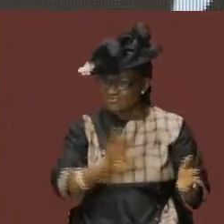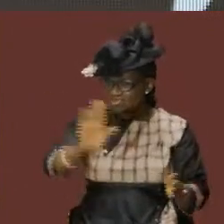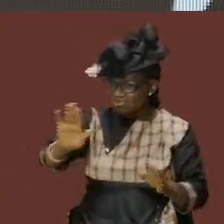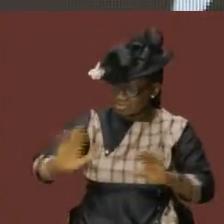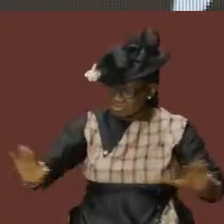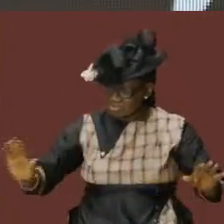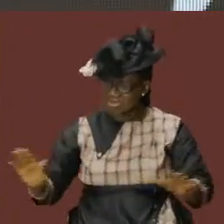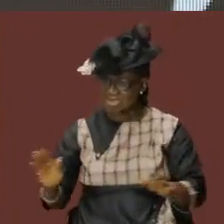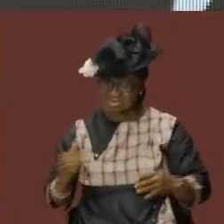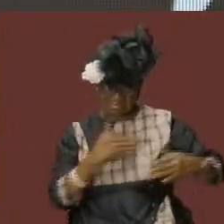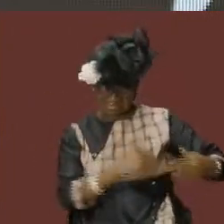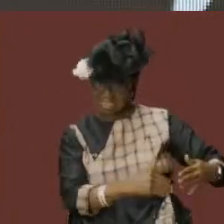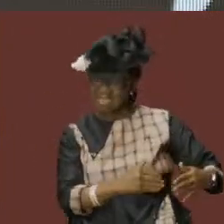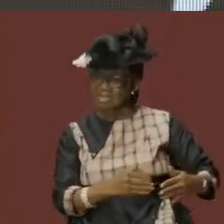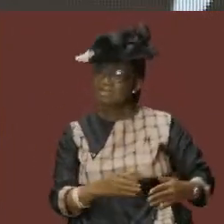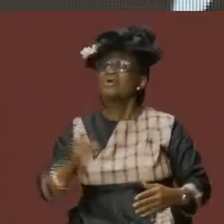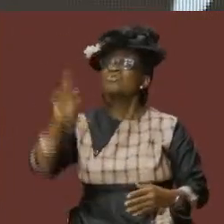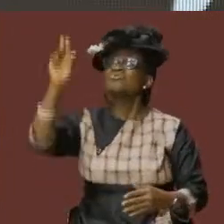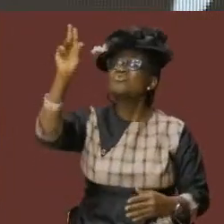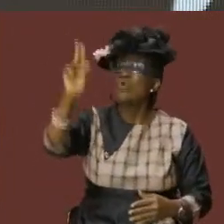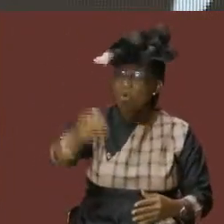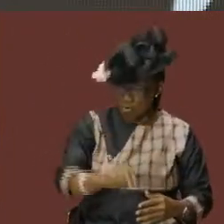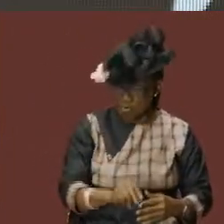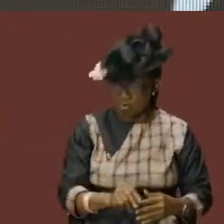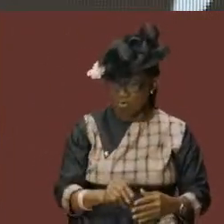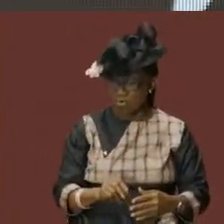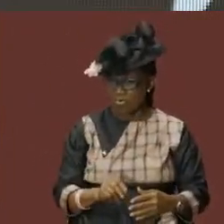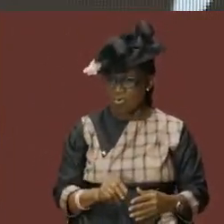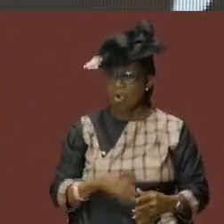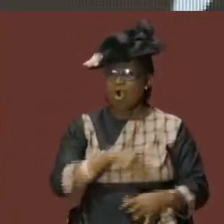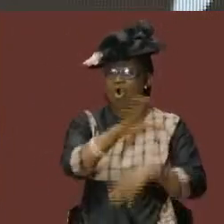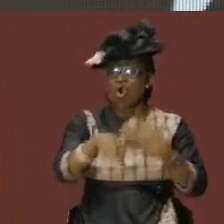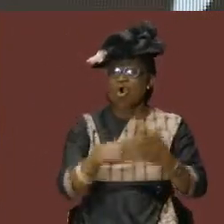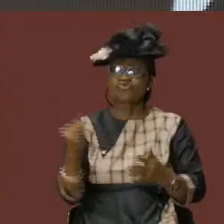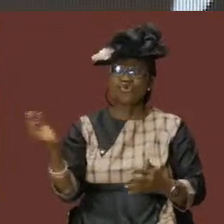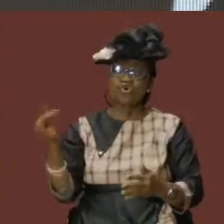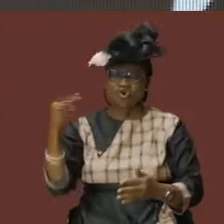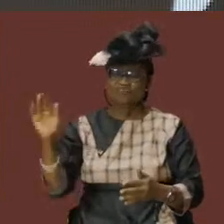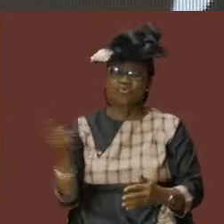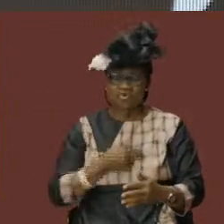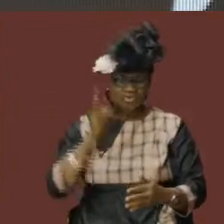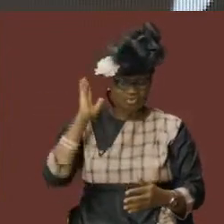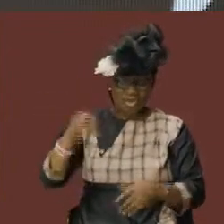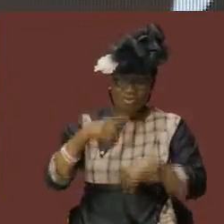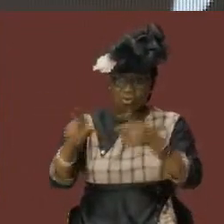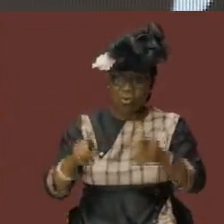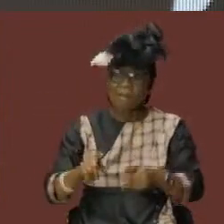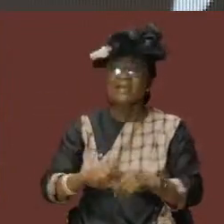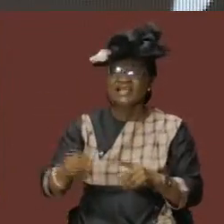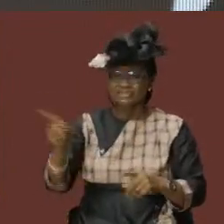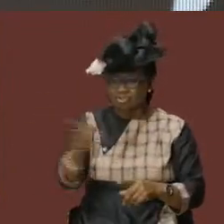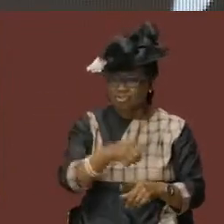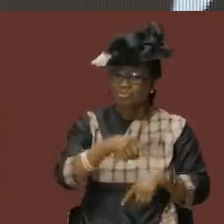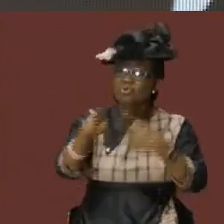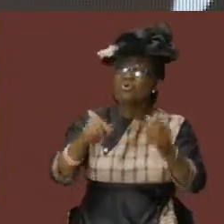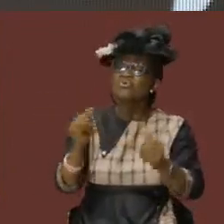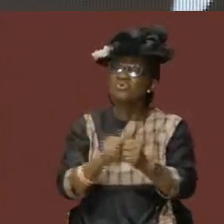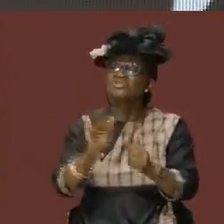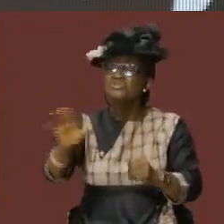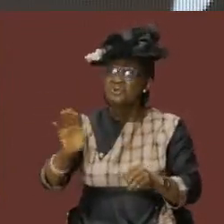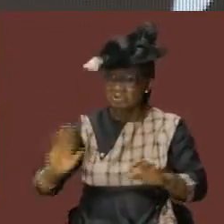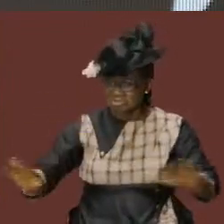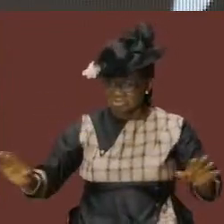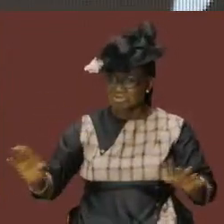go. They said, no, all of us must go. Okay, you can go with your children, but you must leave your cattle